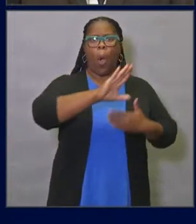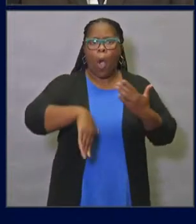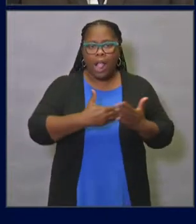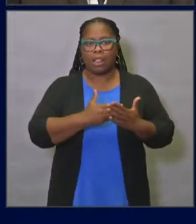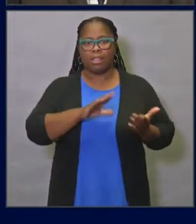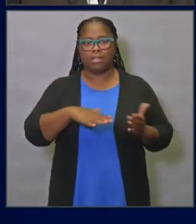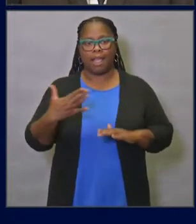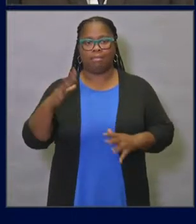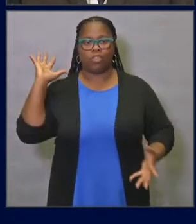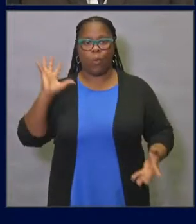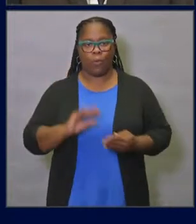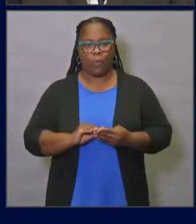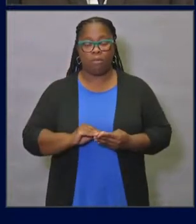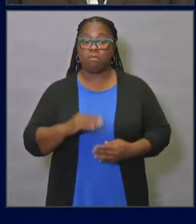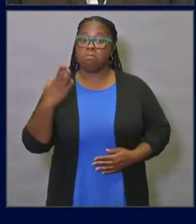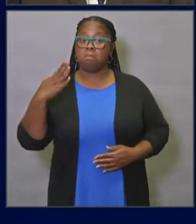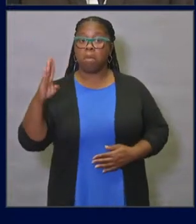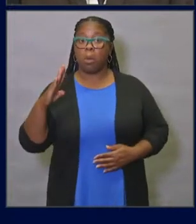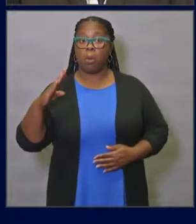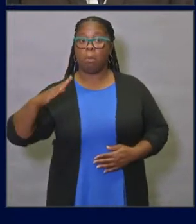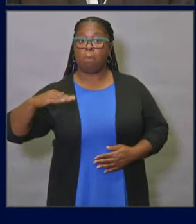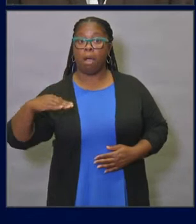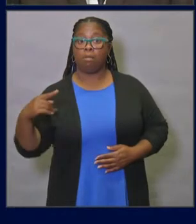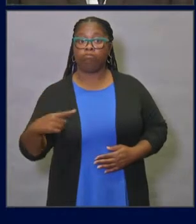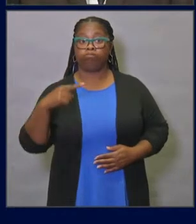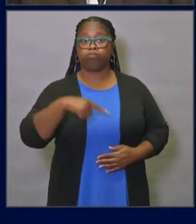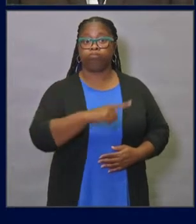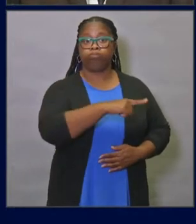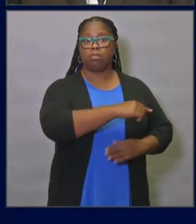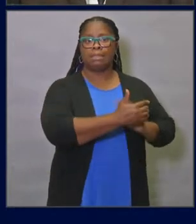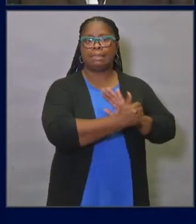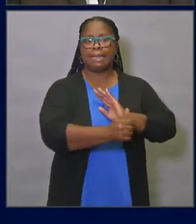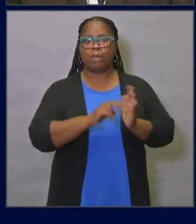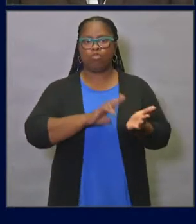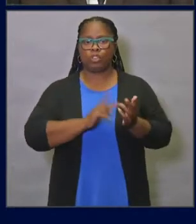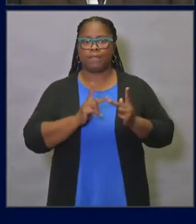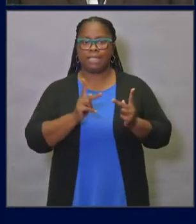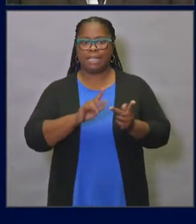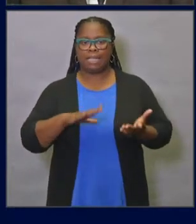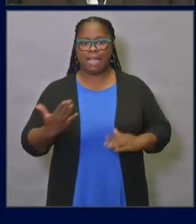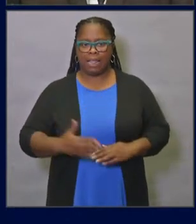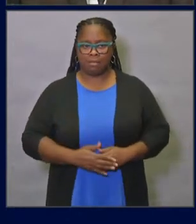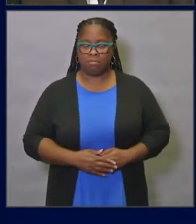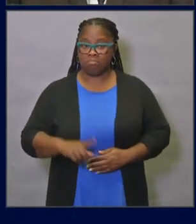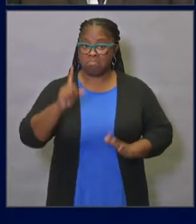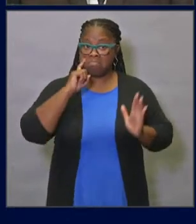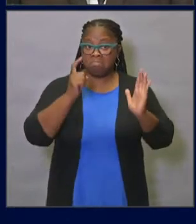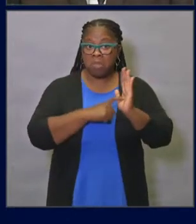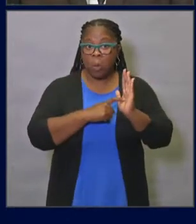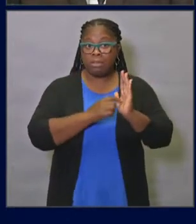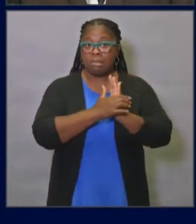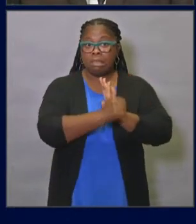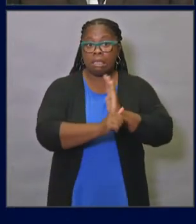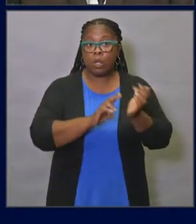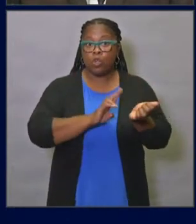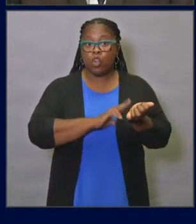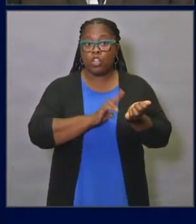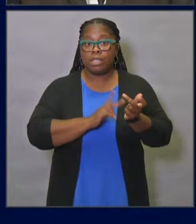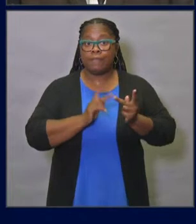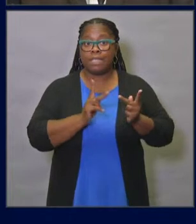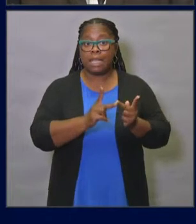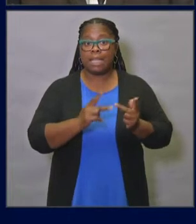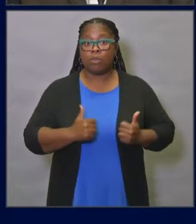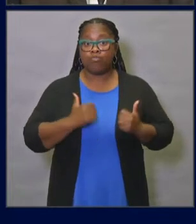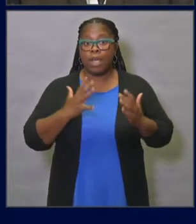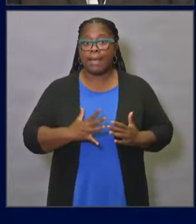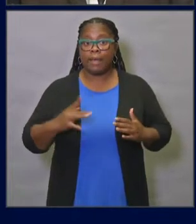nursing facility associated deaths. This slide shows a steep climb in COVID-19 deaths among skilled nursing facility residents